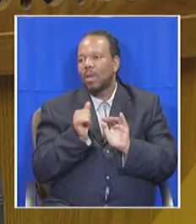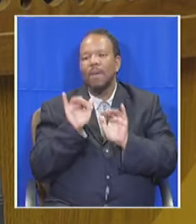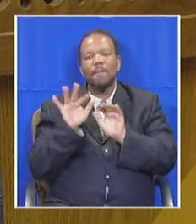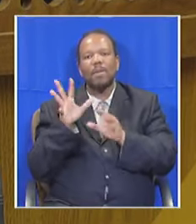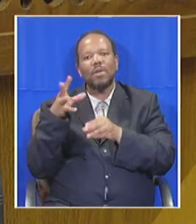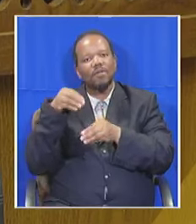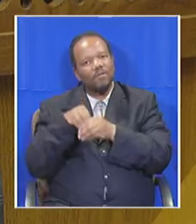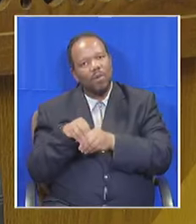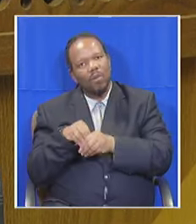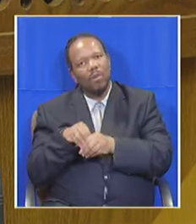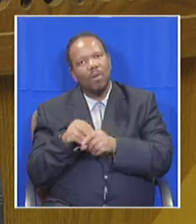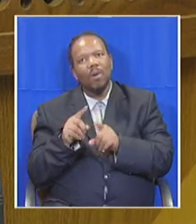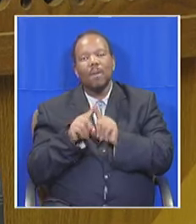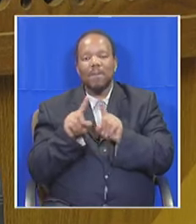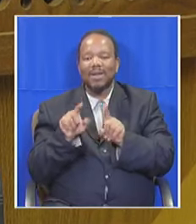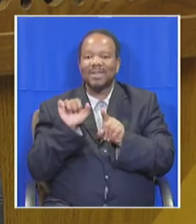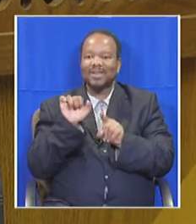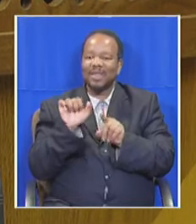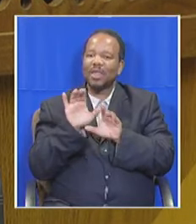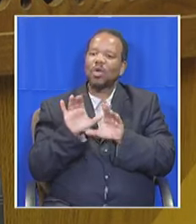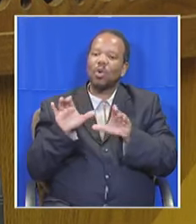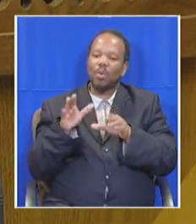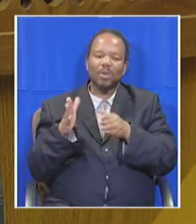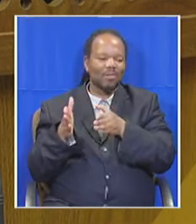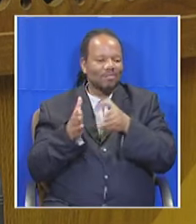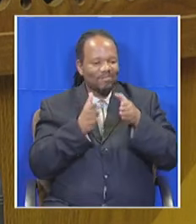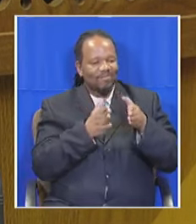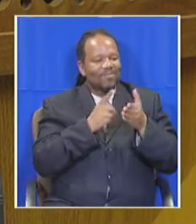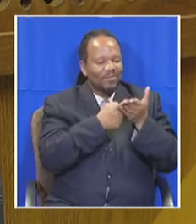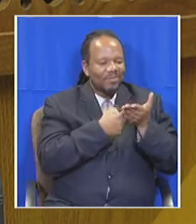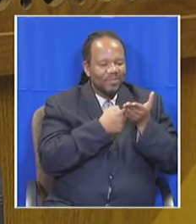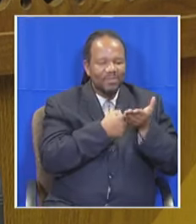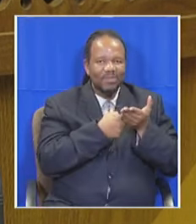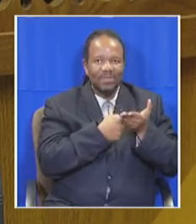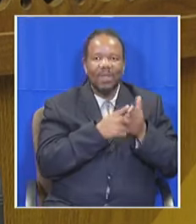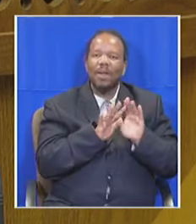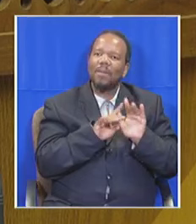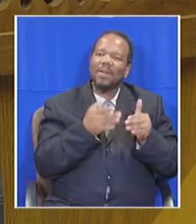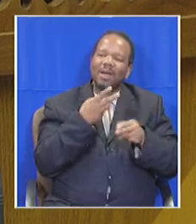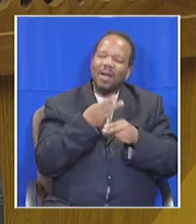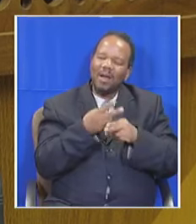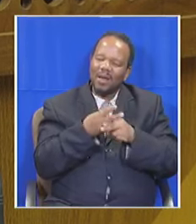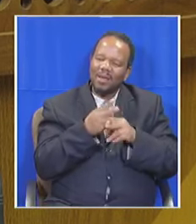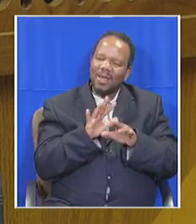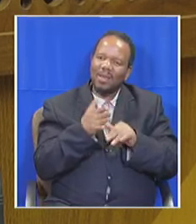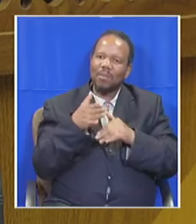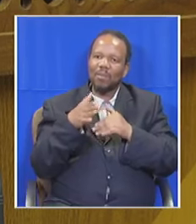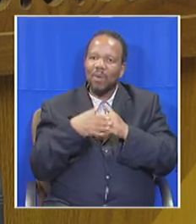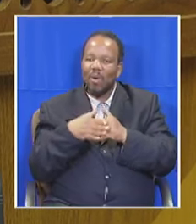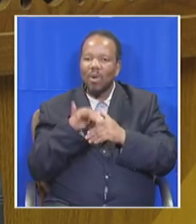input, and will be considered by the committee in isolation, potentially opening this legislation up to constitutional